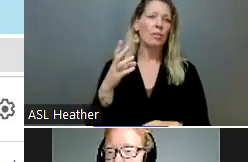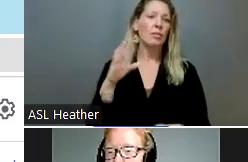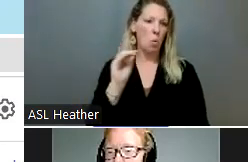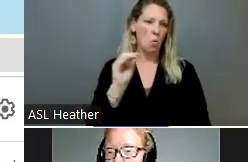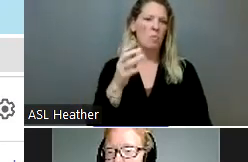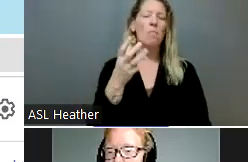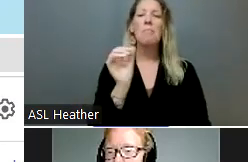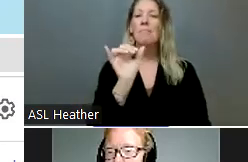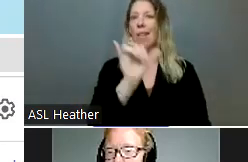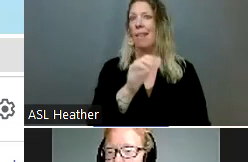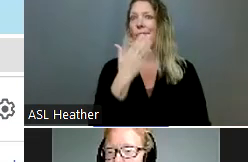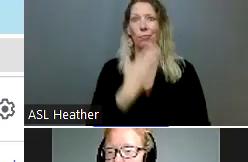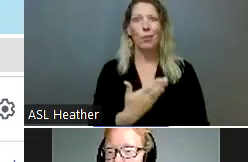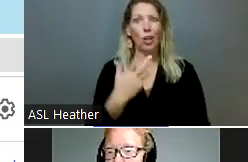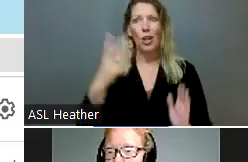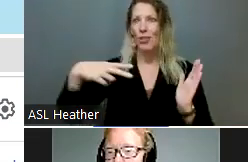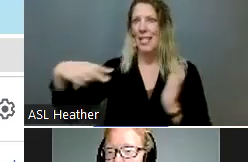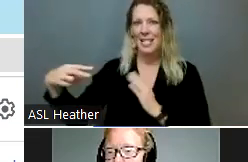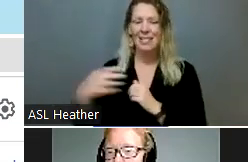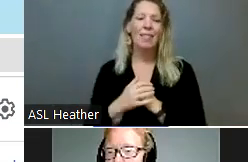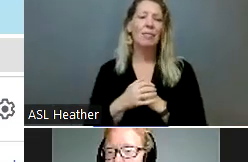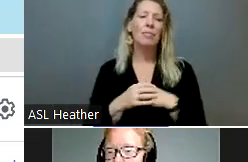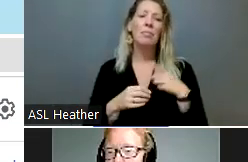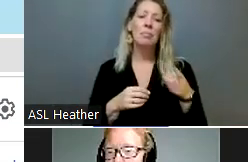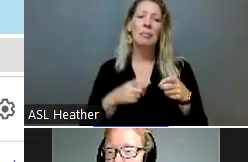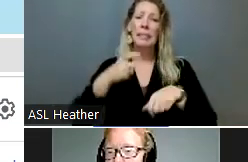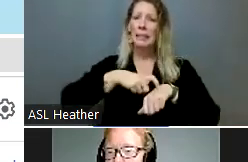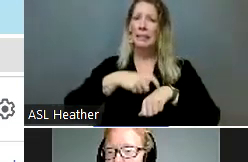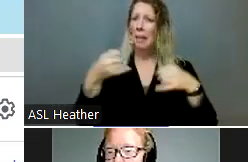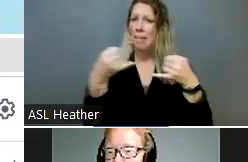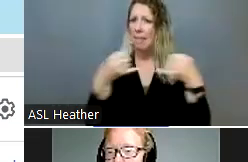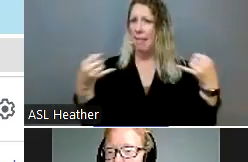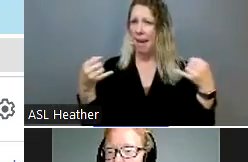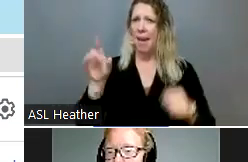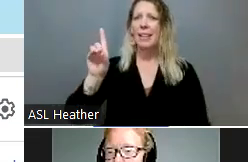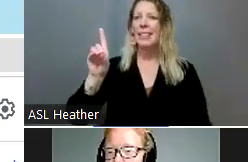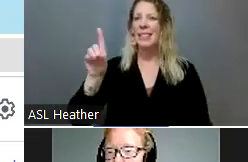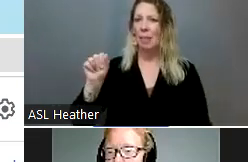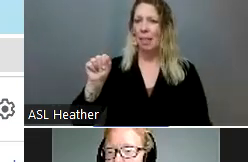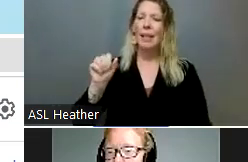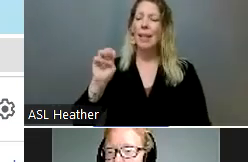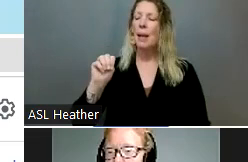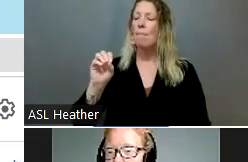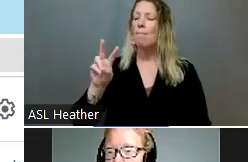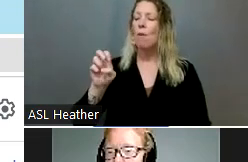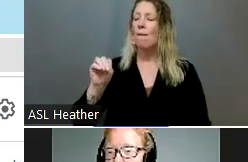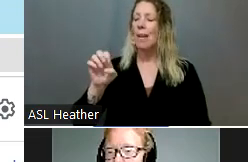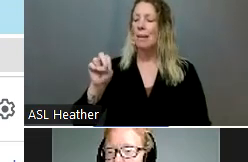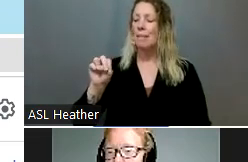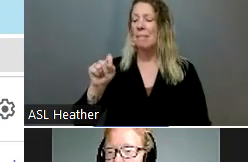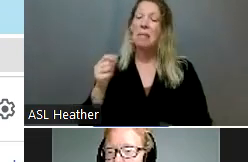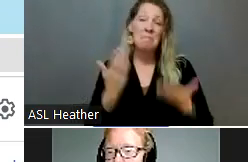which is a great read. This has a timeline of the disability movement, which may be